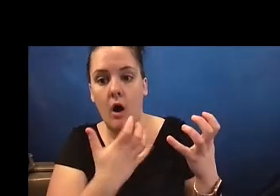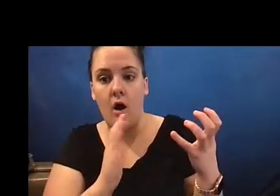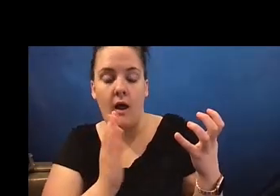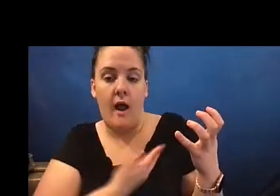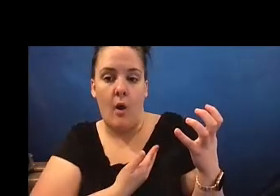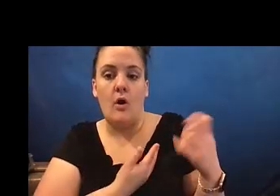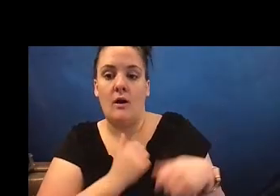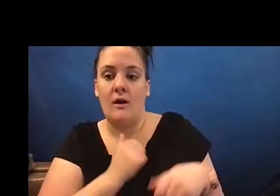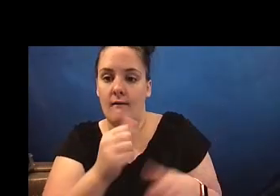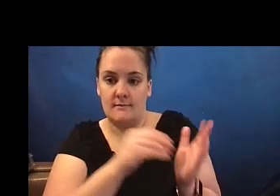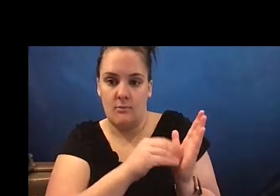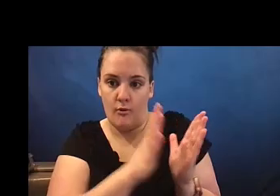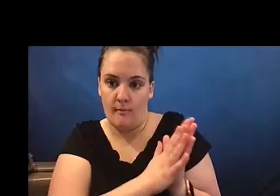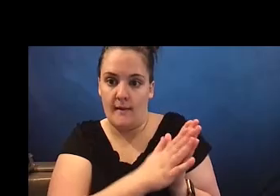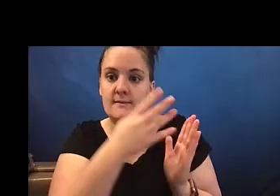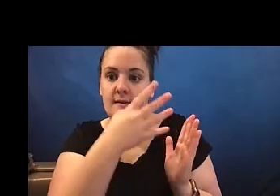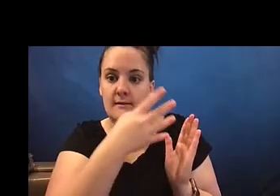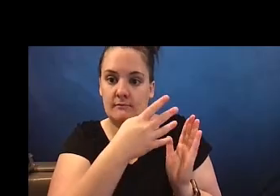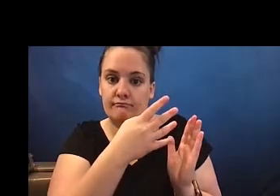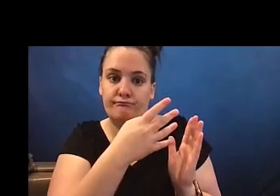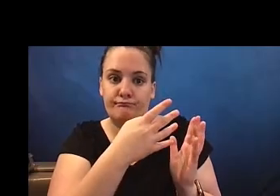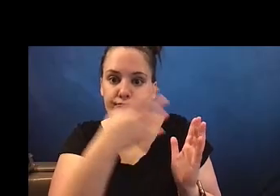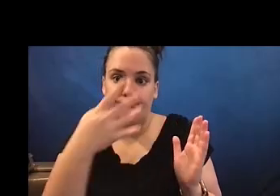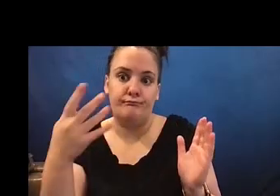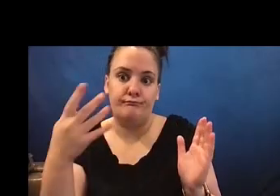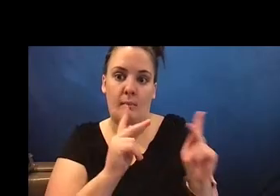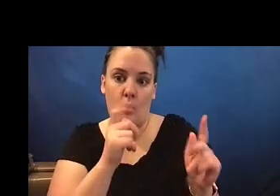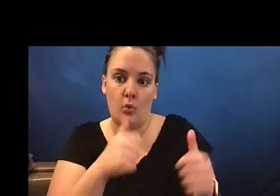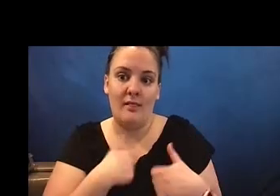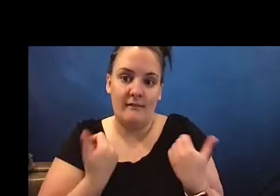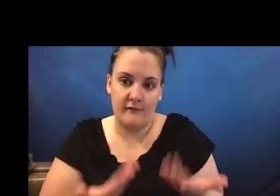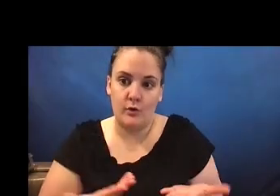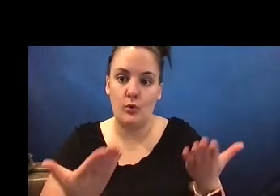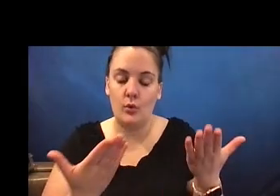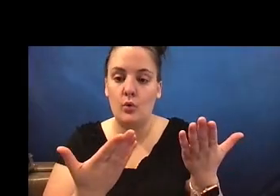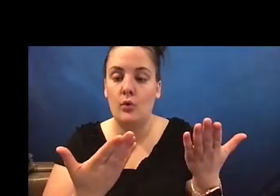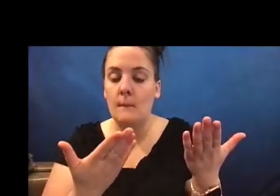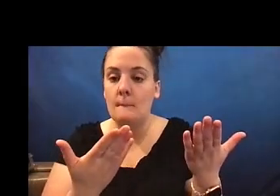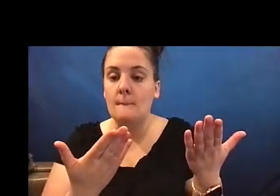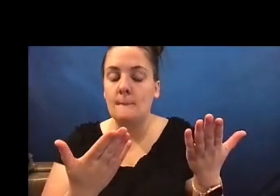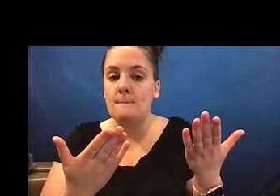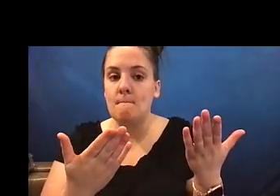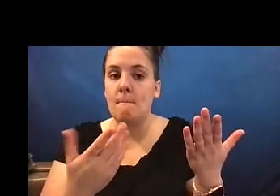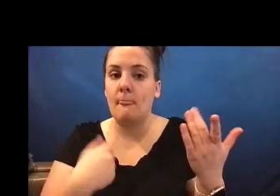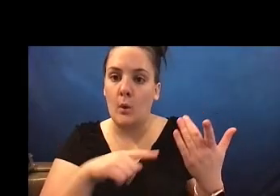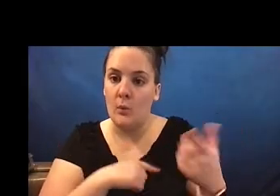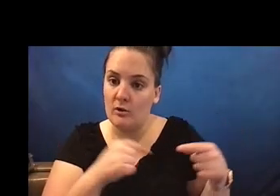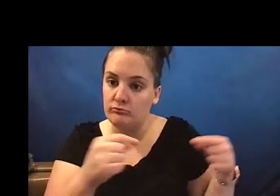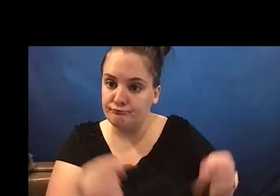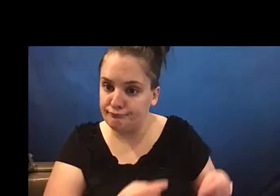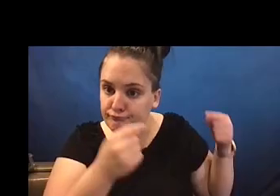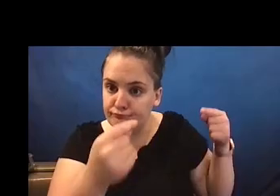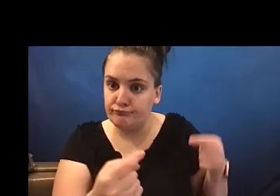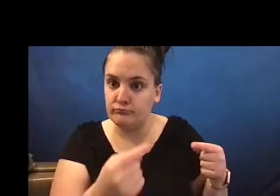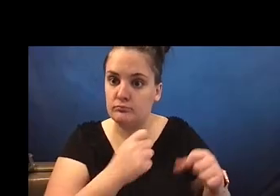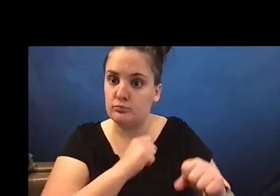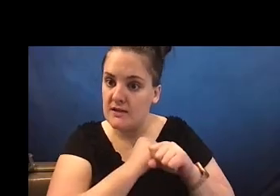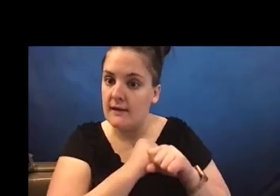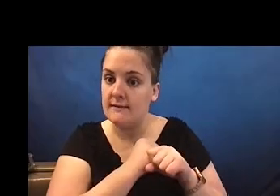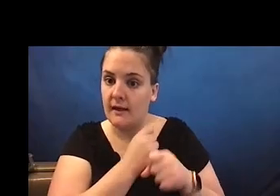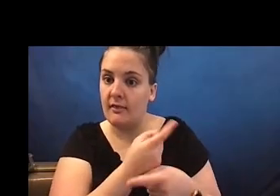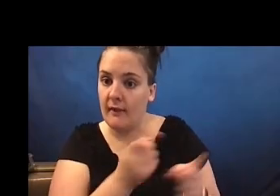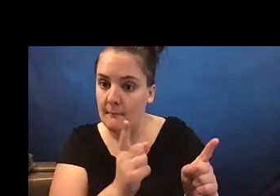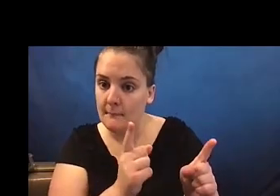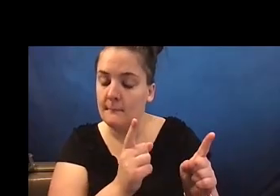undocumented individuals that are our customers and the residents that we cover. We're having trouble protecting that. And I just